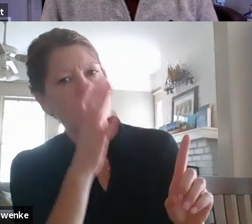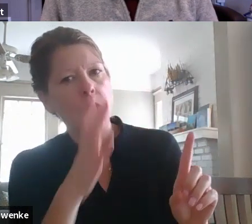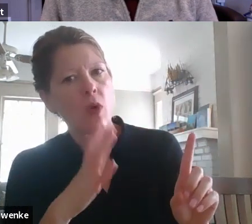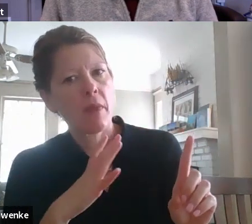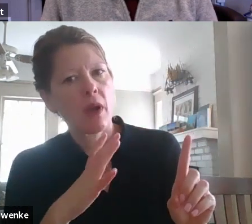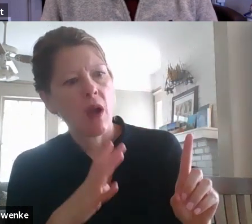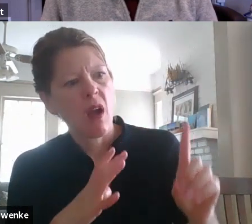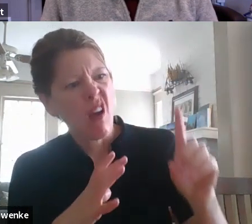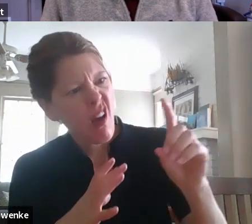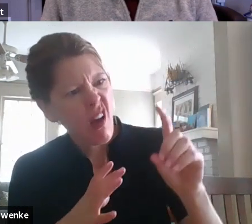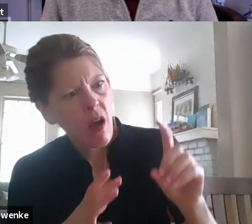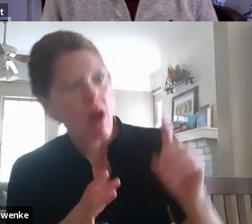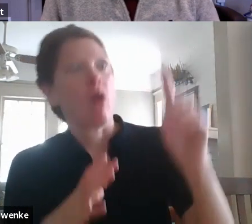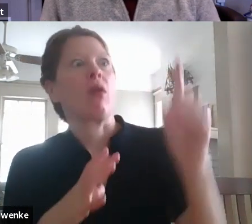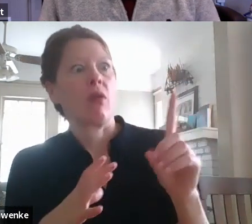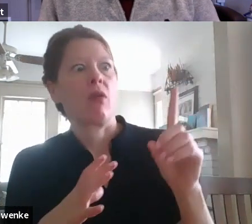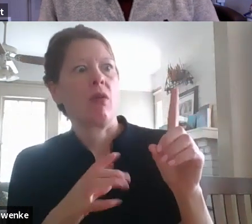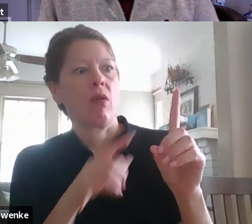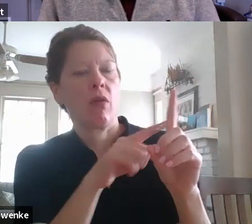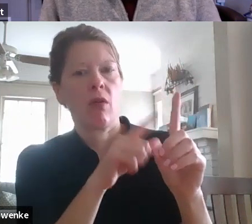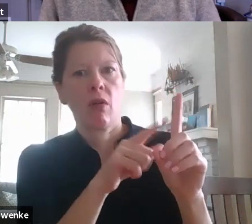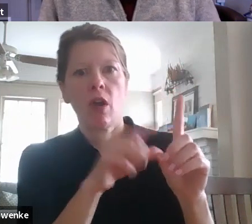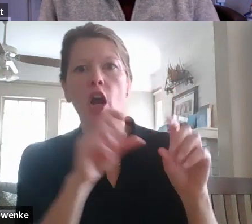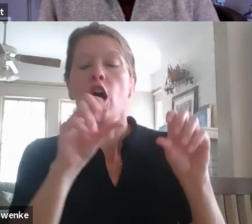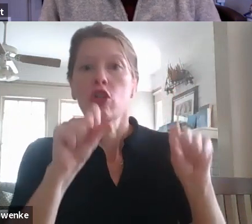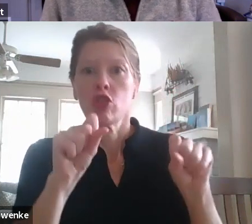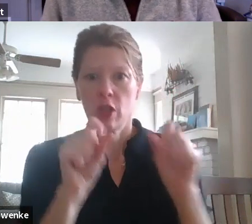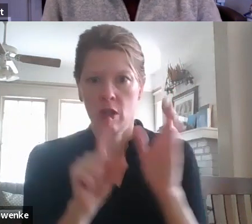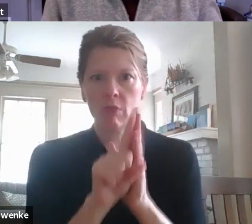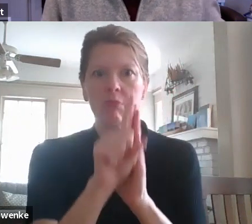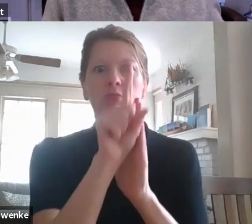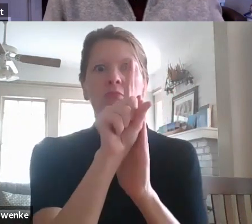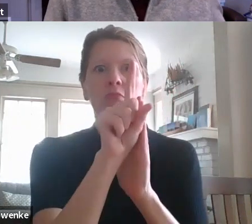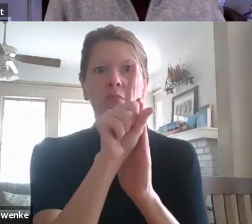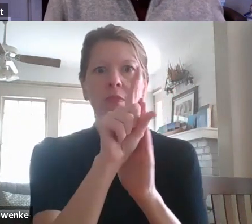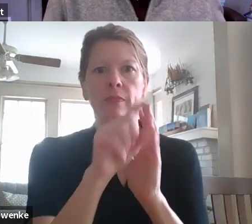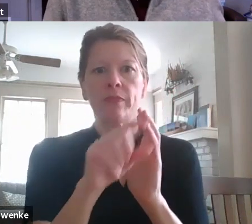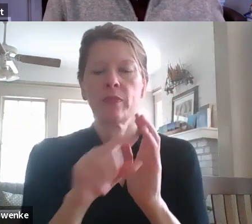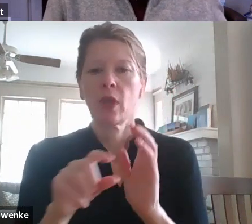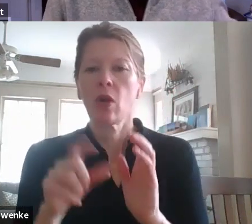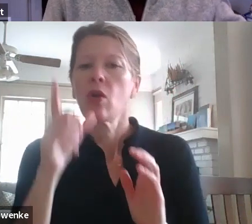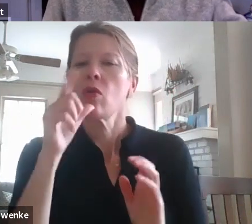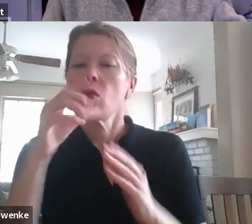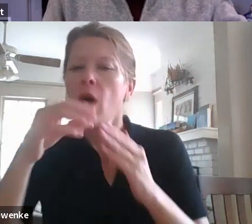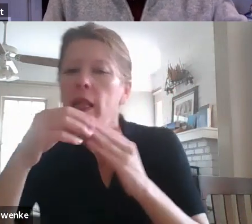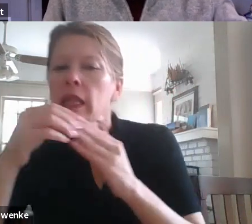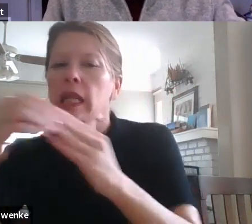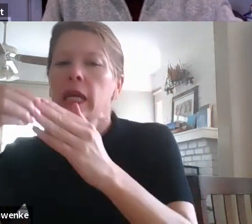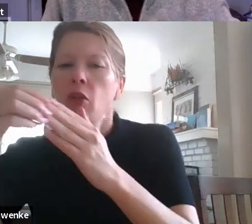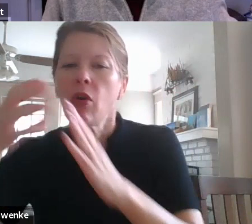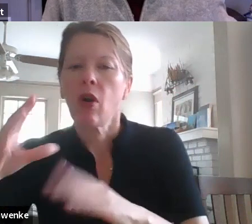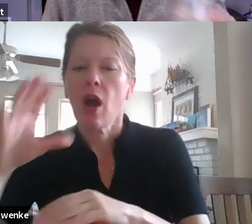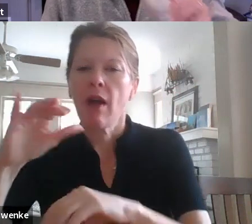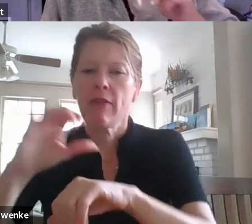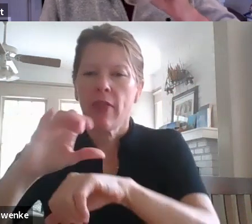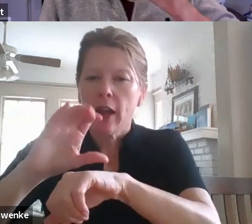But the leader of the synagogue, indignant because Jesus had cured on the Sabbath, kept saying to the crowd, "There